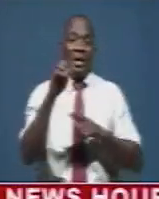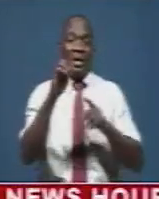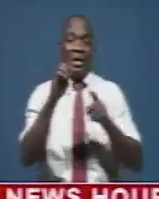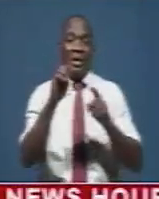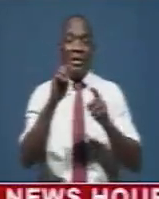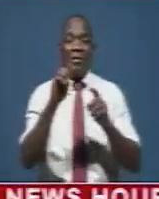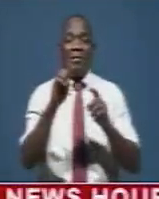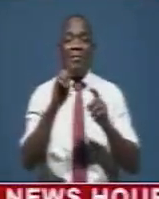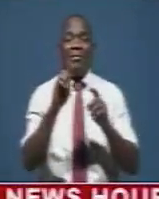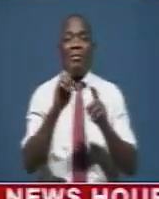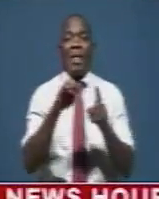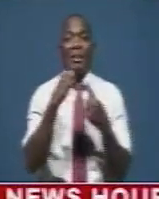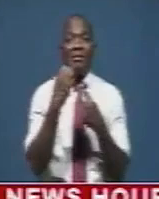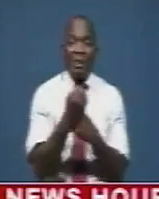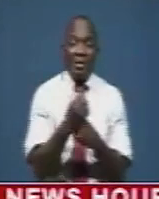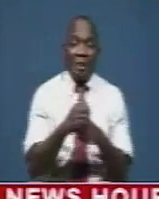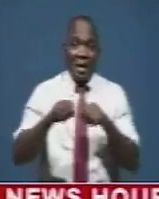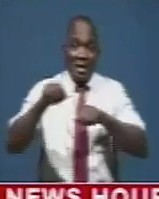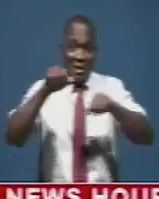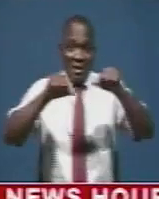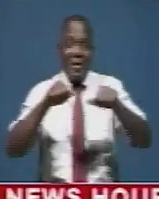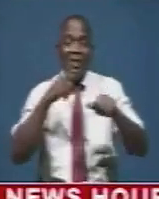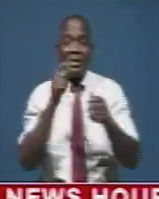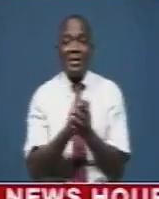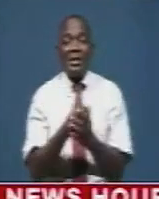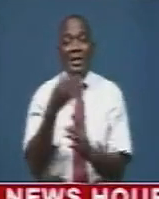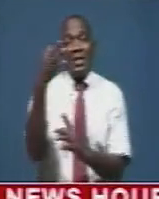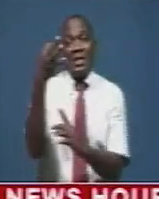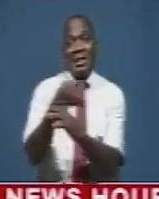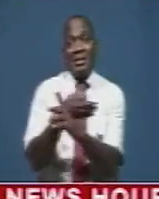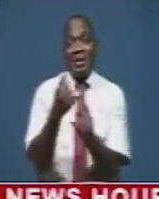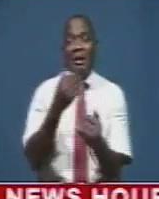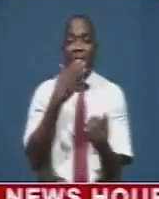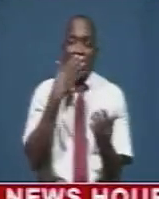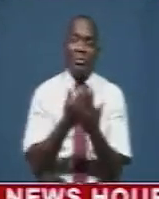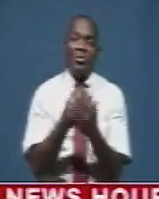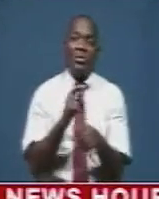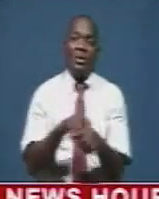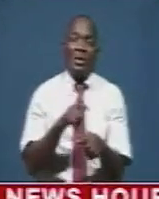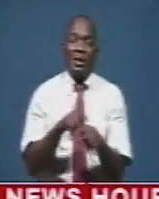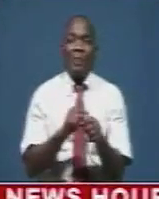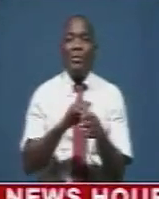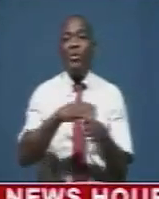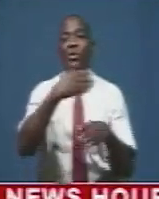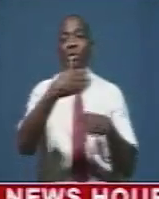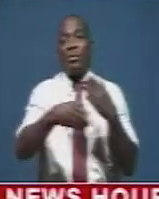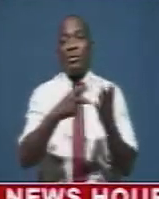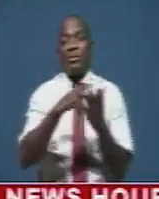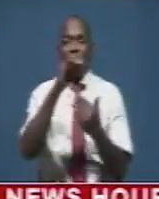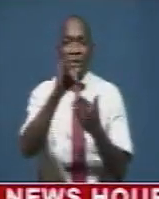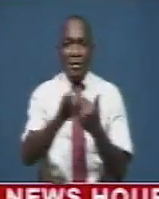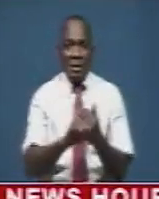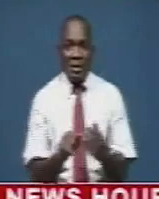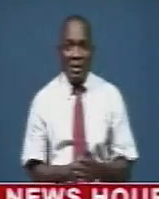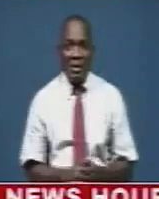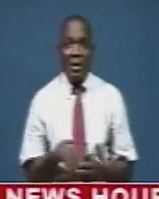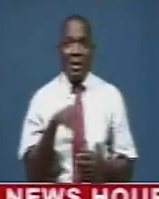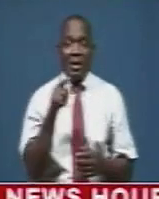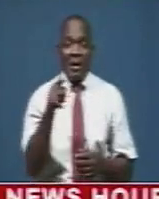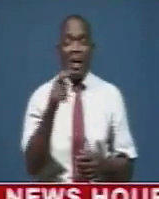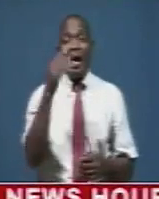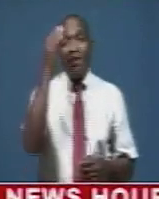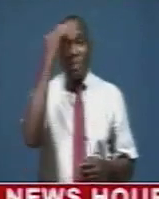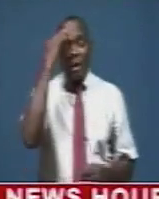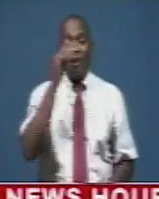Innovation, Professor Kwabena Frimpong-Boateng, says 9 months is good enough time to complete the project. I am acutely